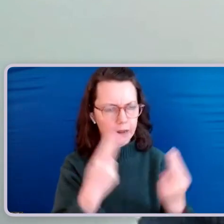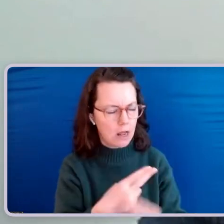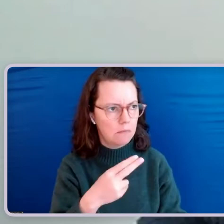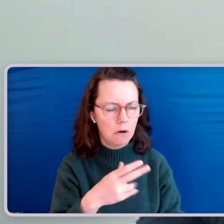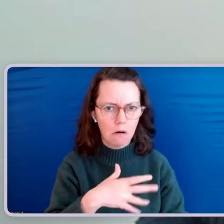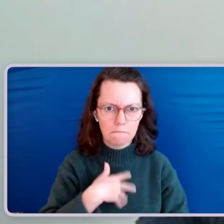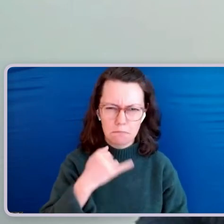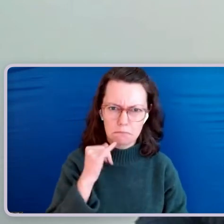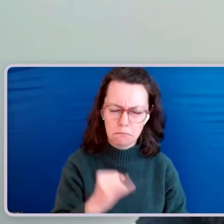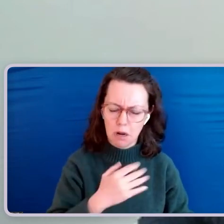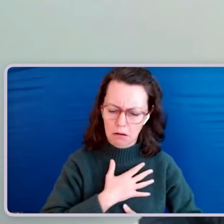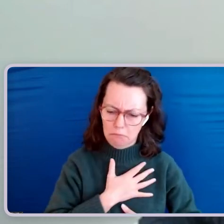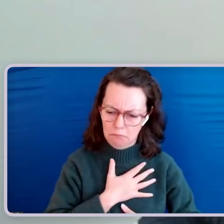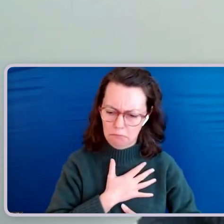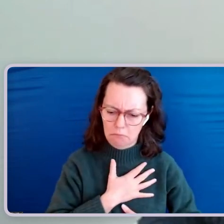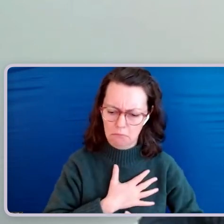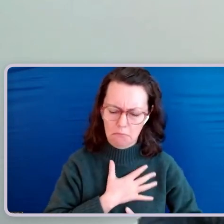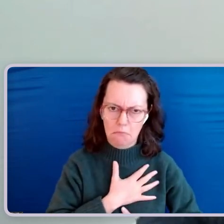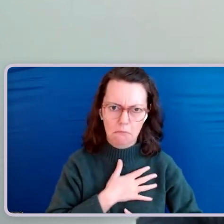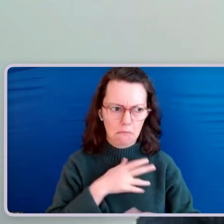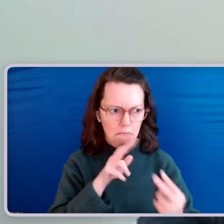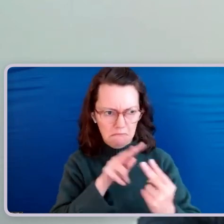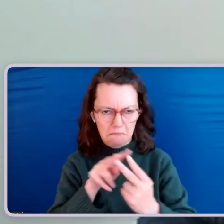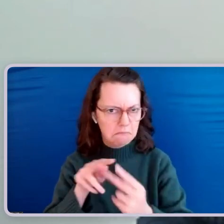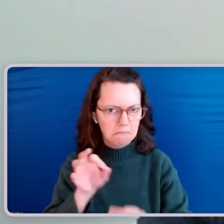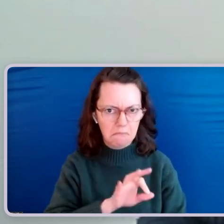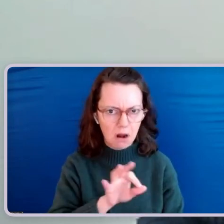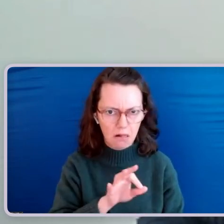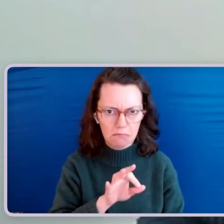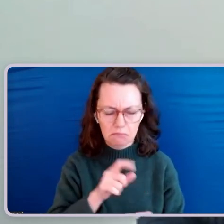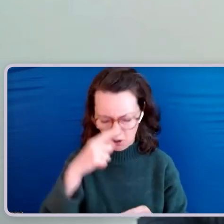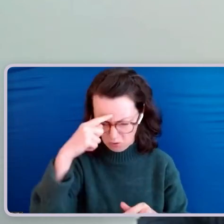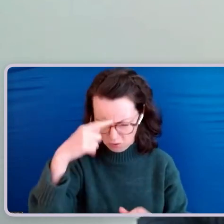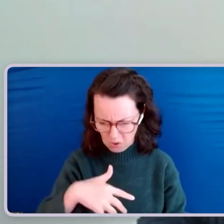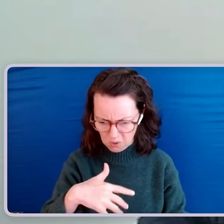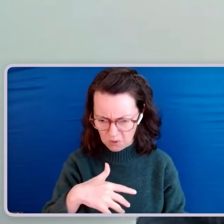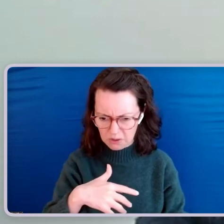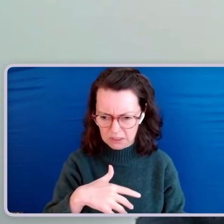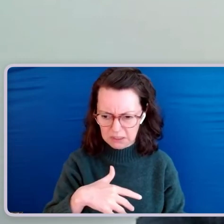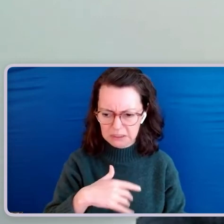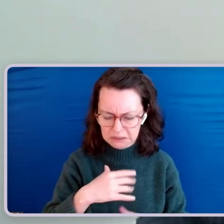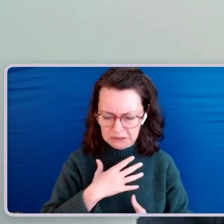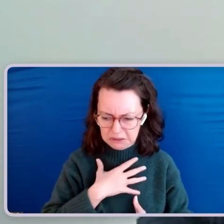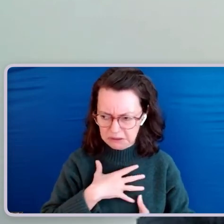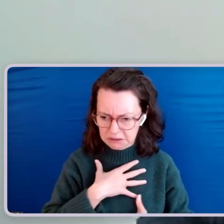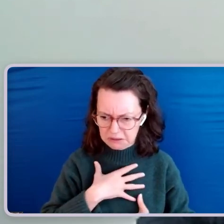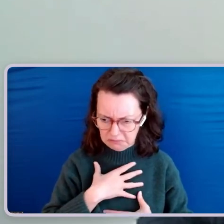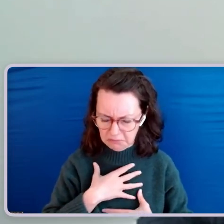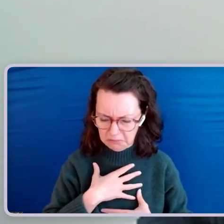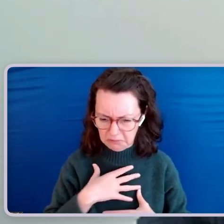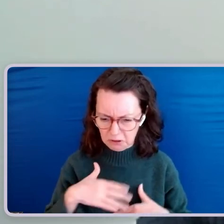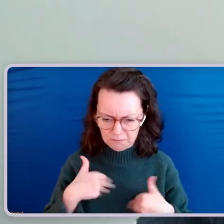or get the family regular visits. That's really been impactful. But